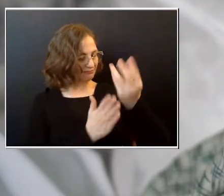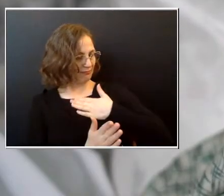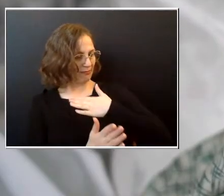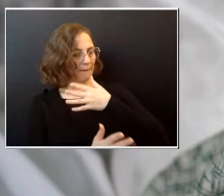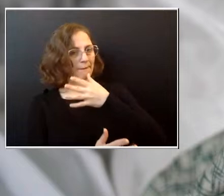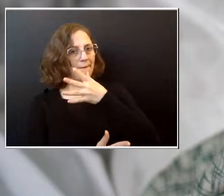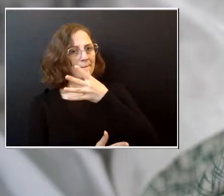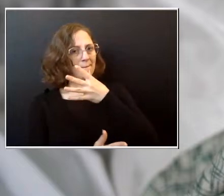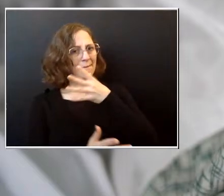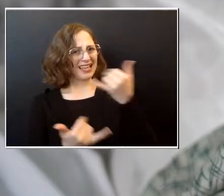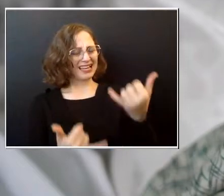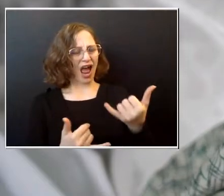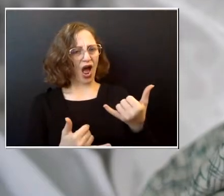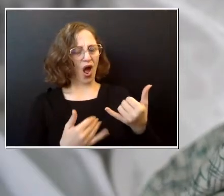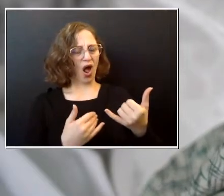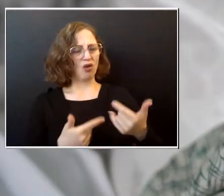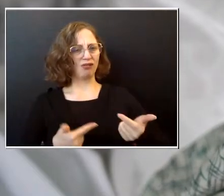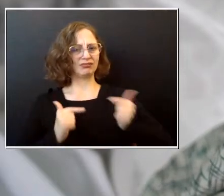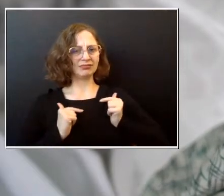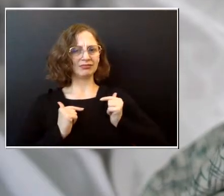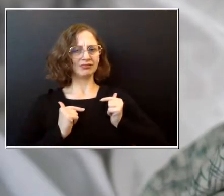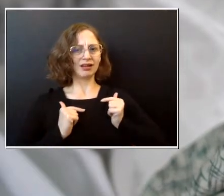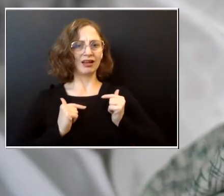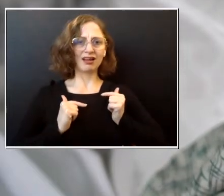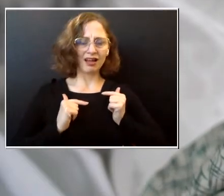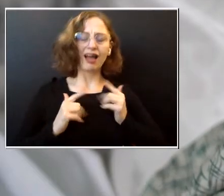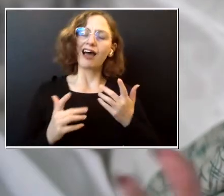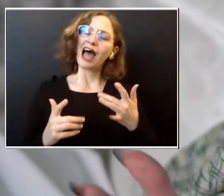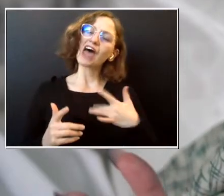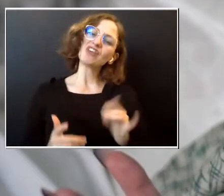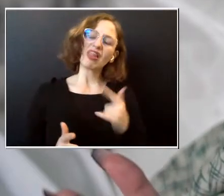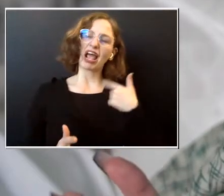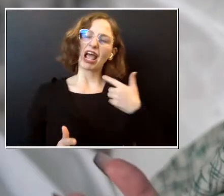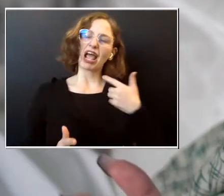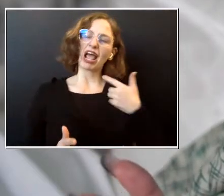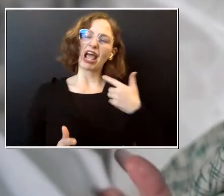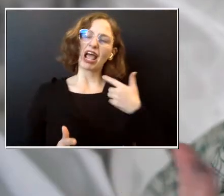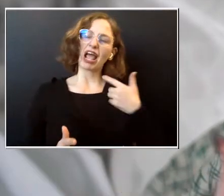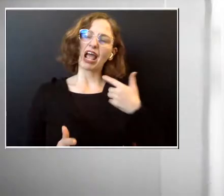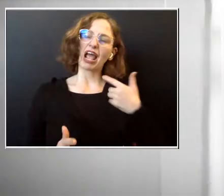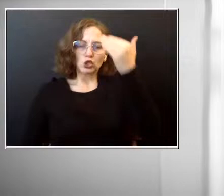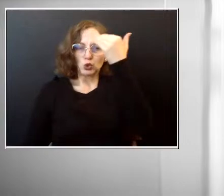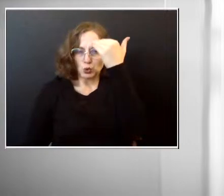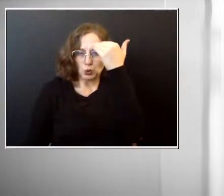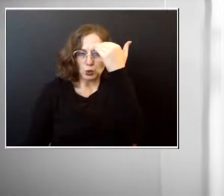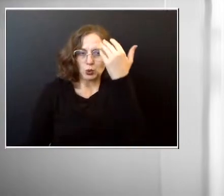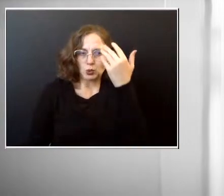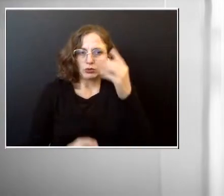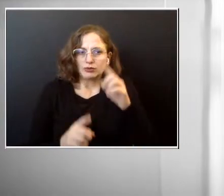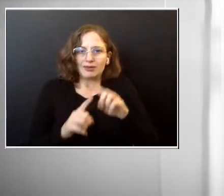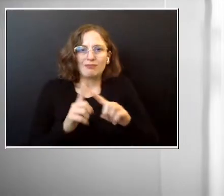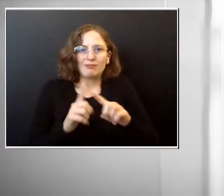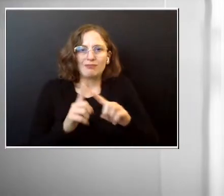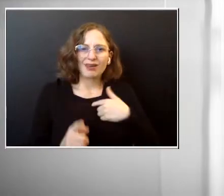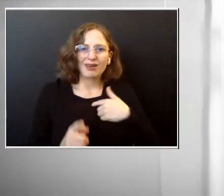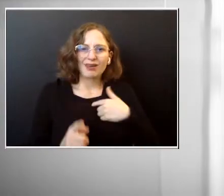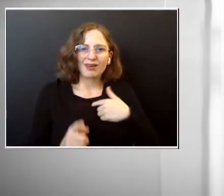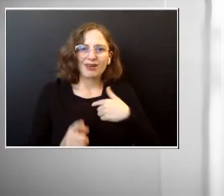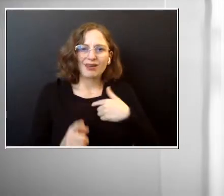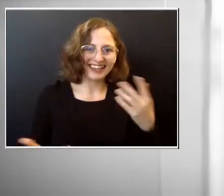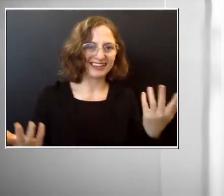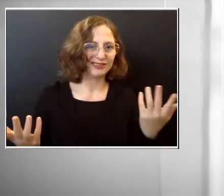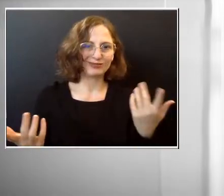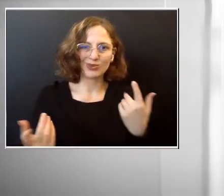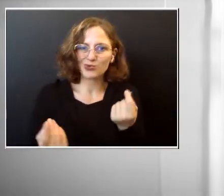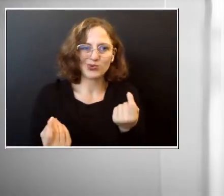knew, but it wasn't, I was a kid, so what do you say? But when Nerissa had a grand mal seizure a